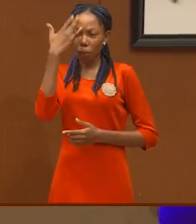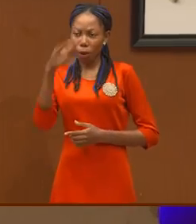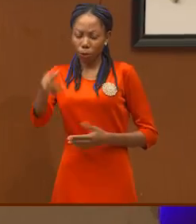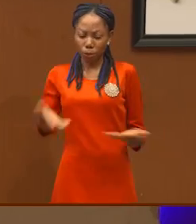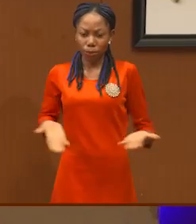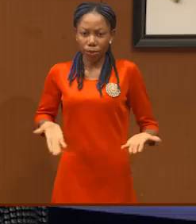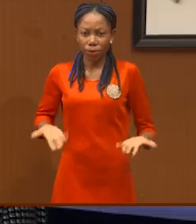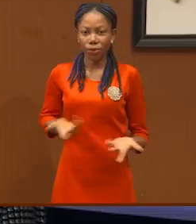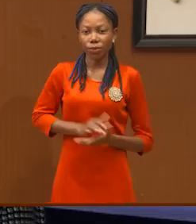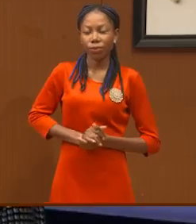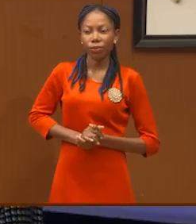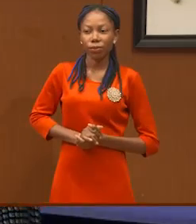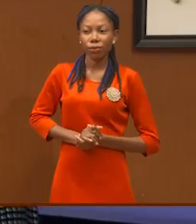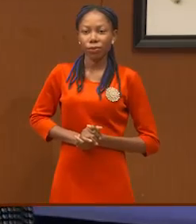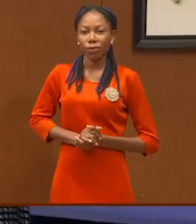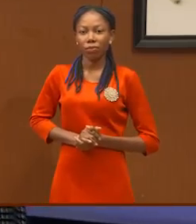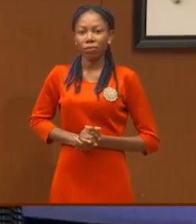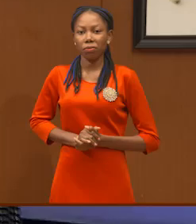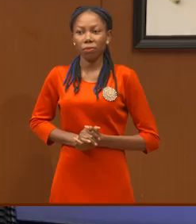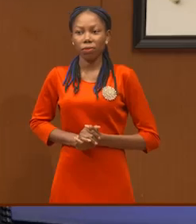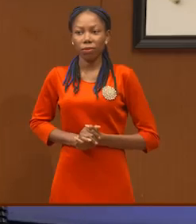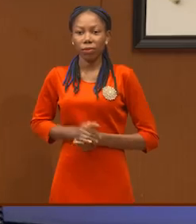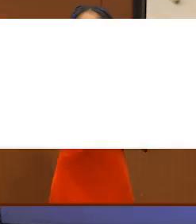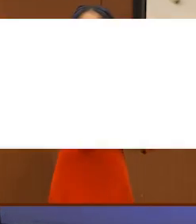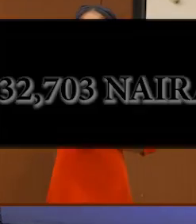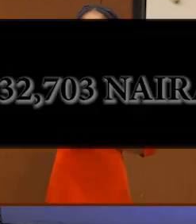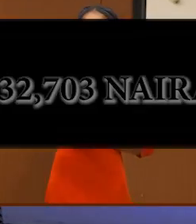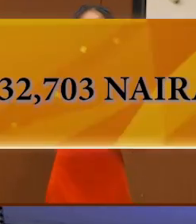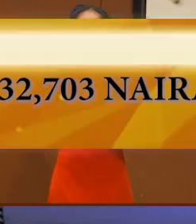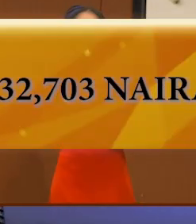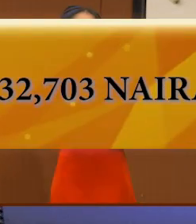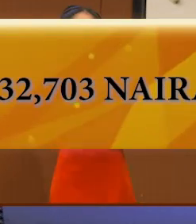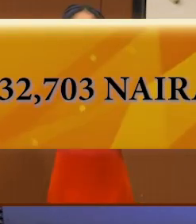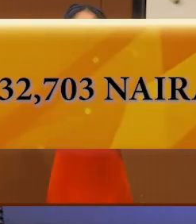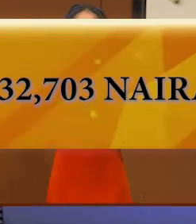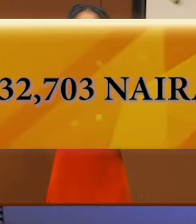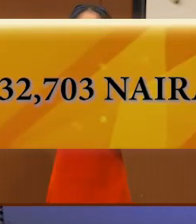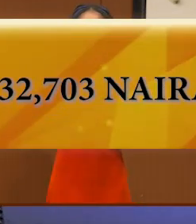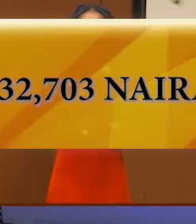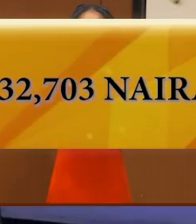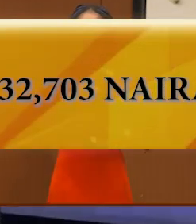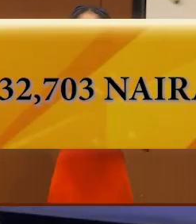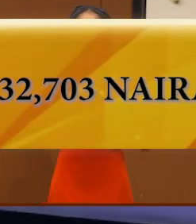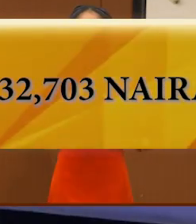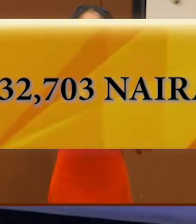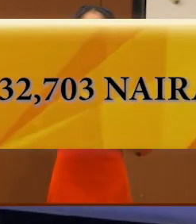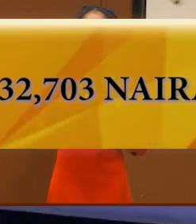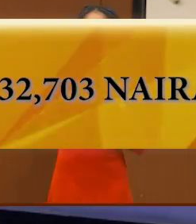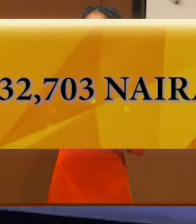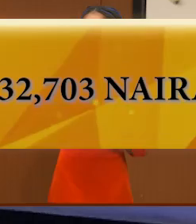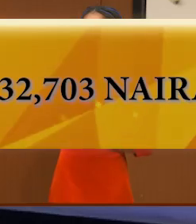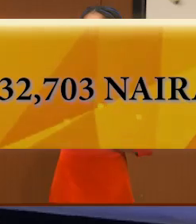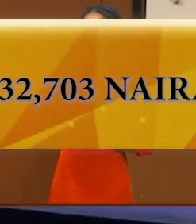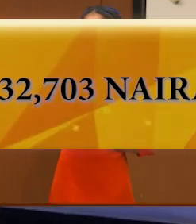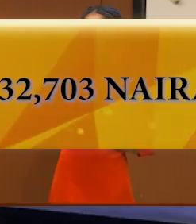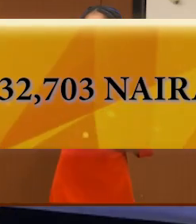court? Yeah, I'm the landlord to Mr. Leo Uzoma,